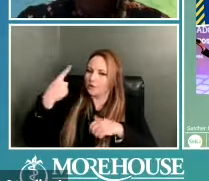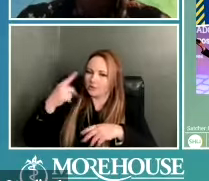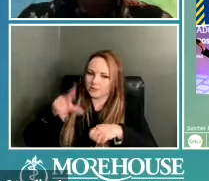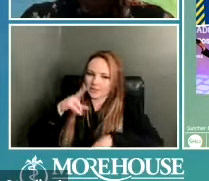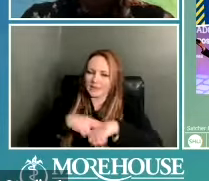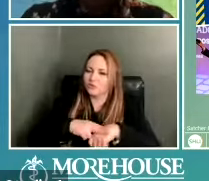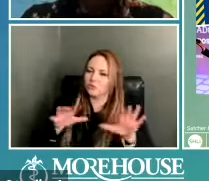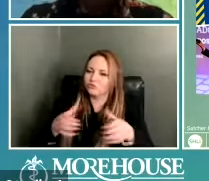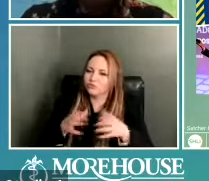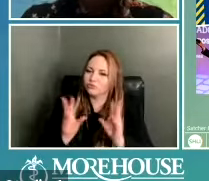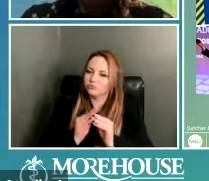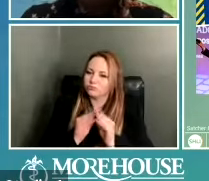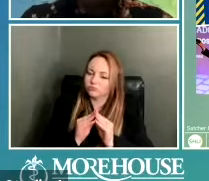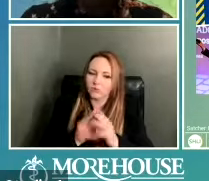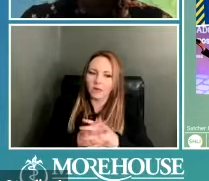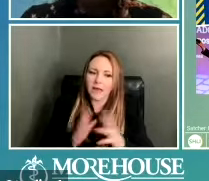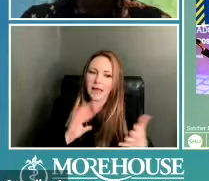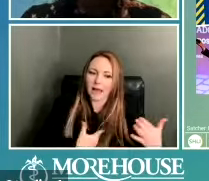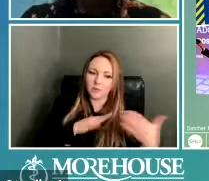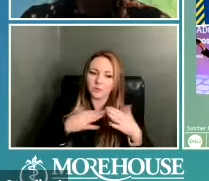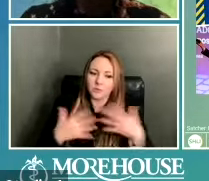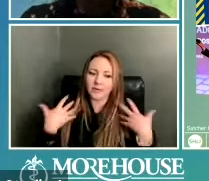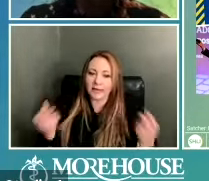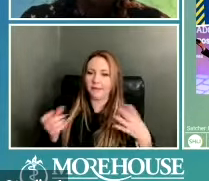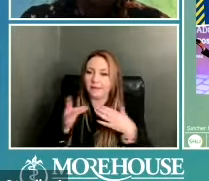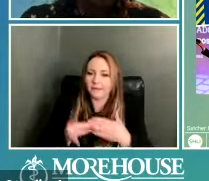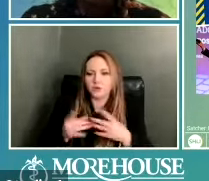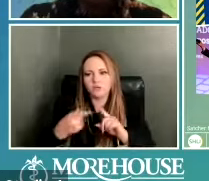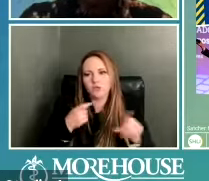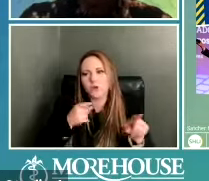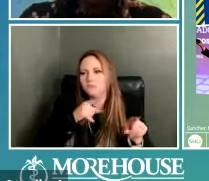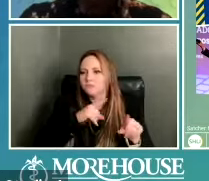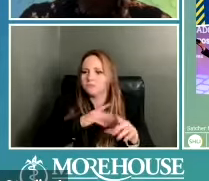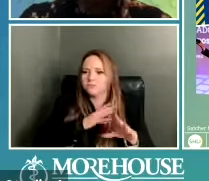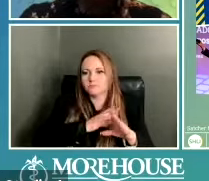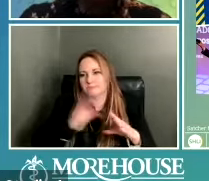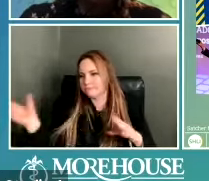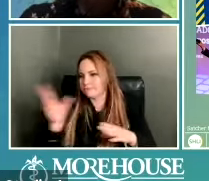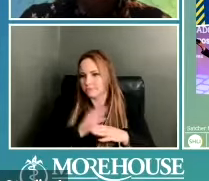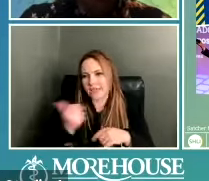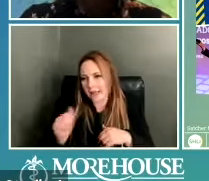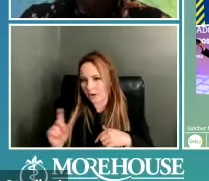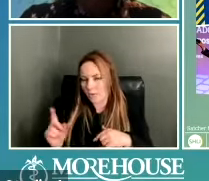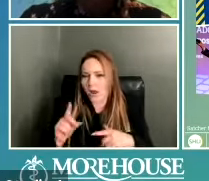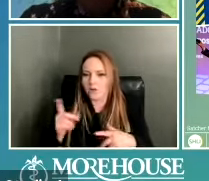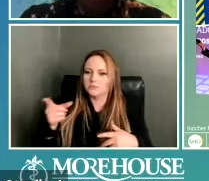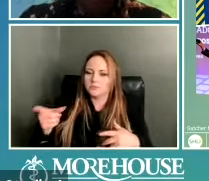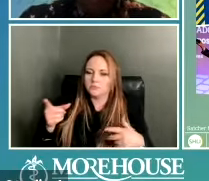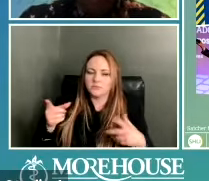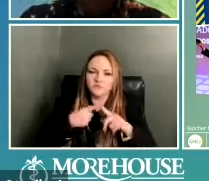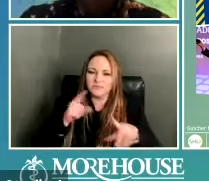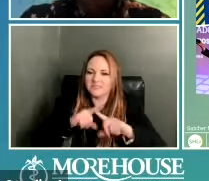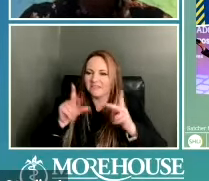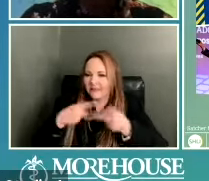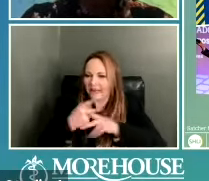so our community health leaders come from across various sectors. They are multidisciplinary. They come from all different types